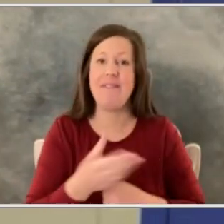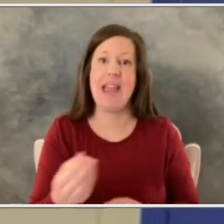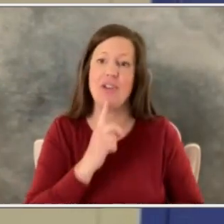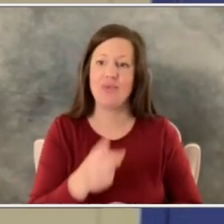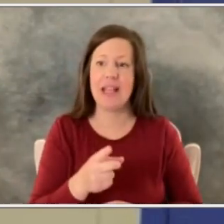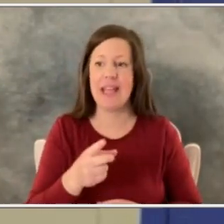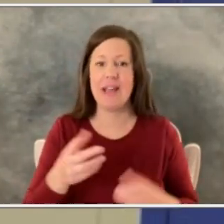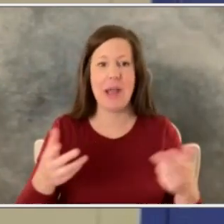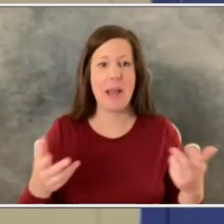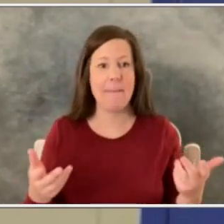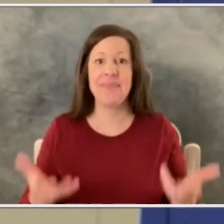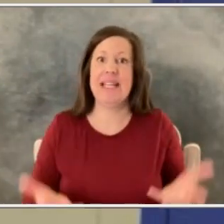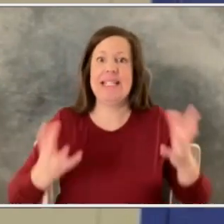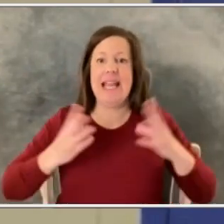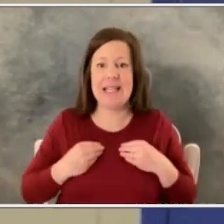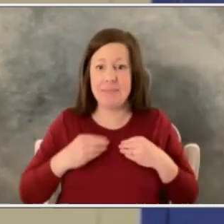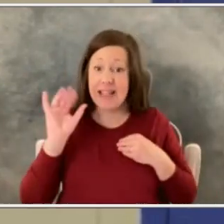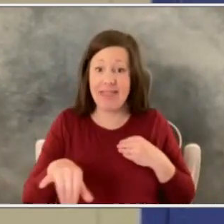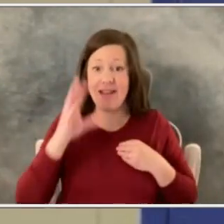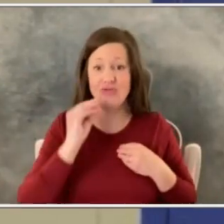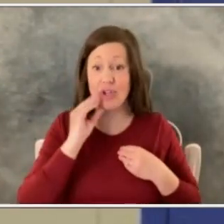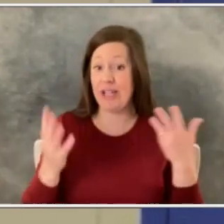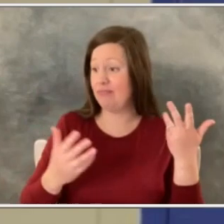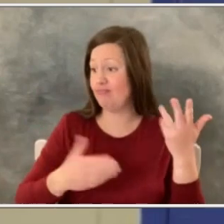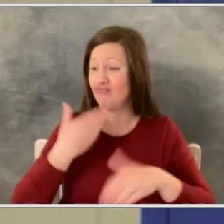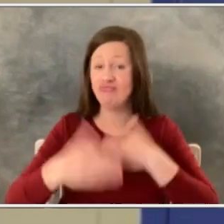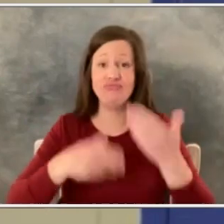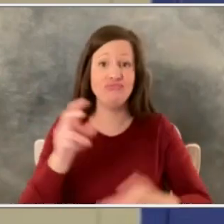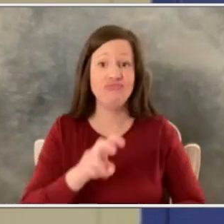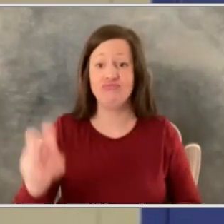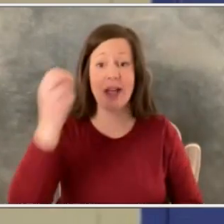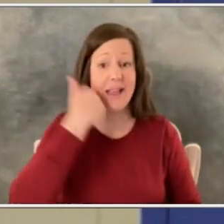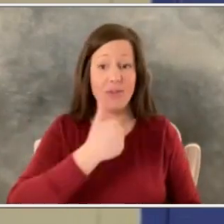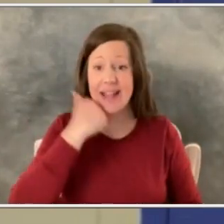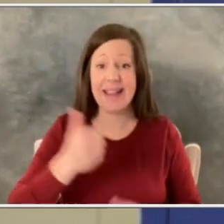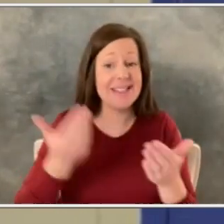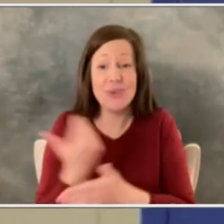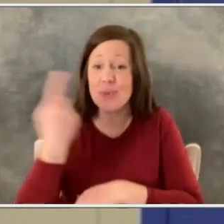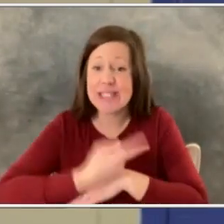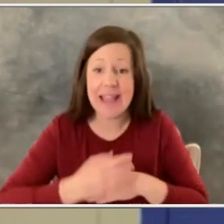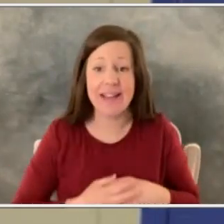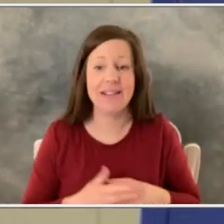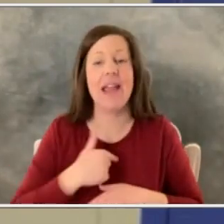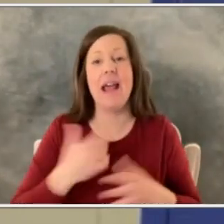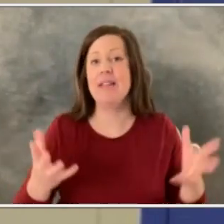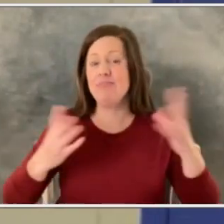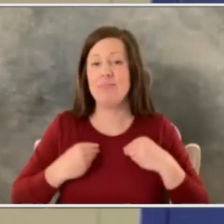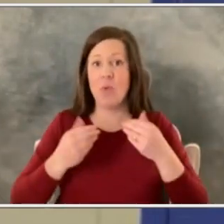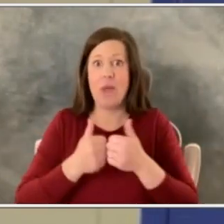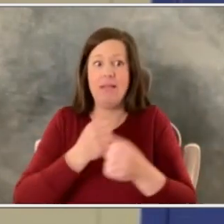accepting the journey as it is. Every day, it's a new day. I take it on with love,